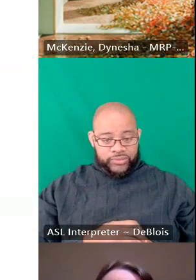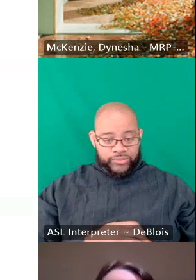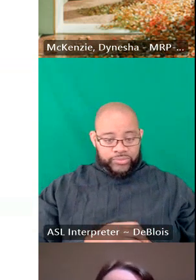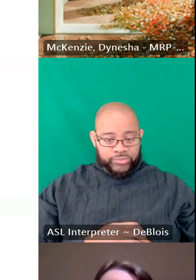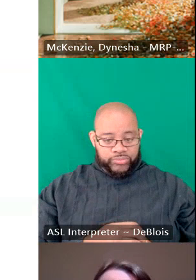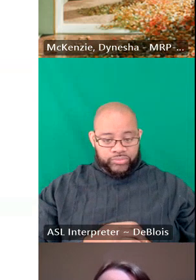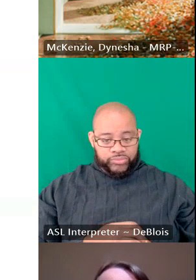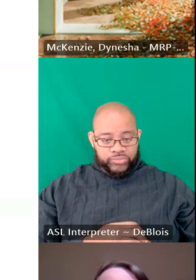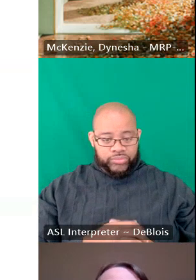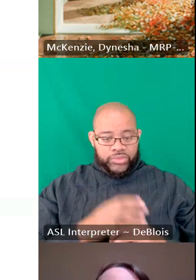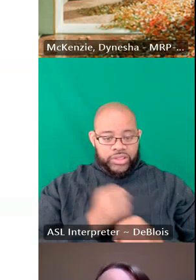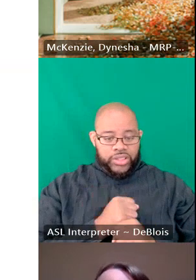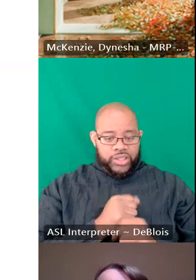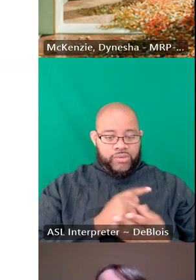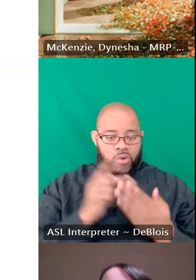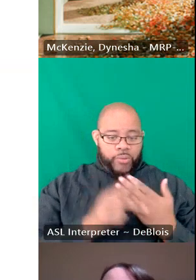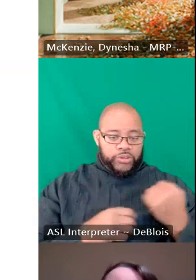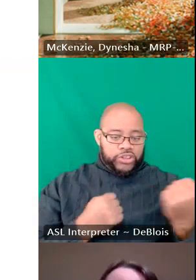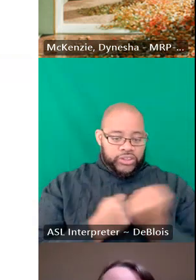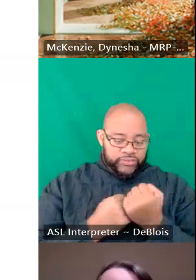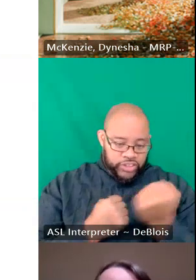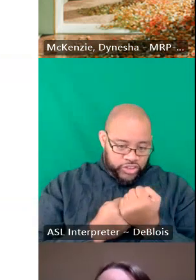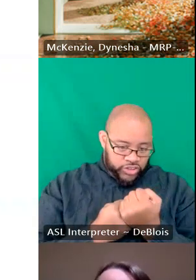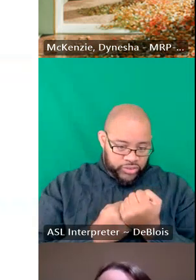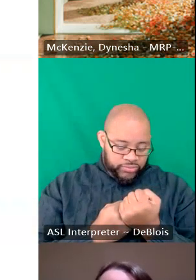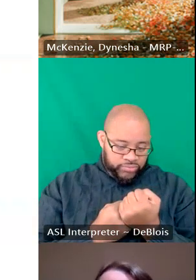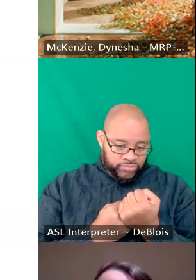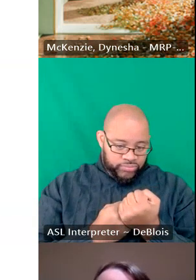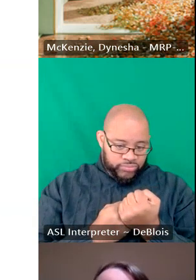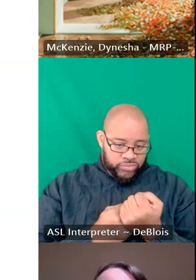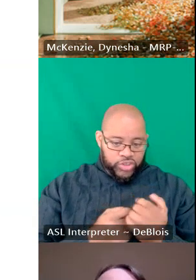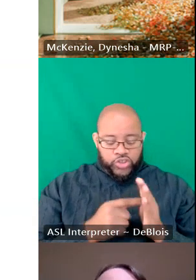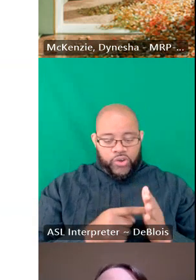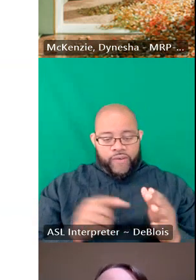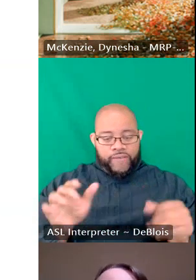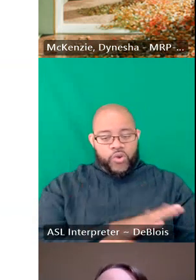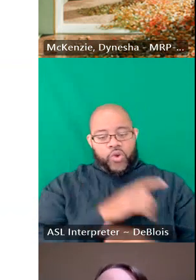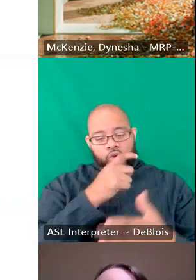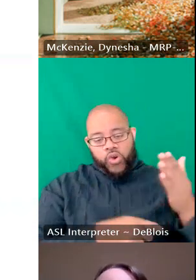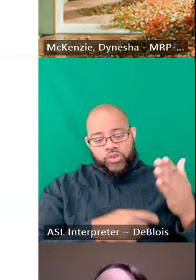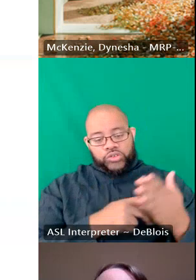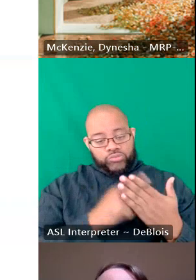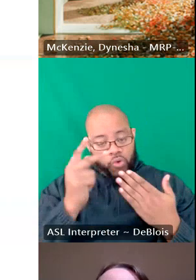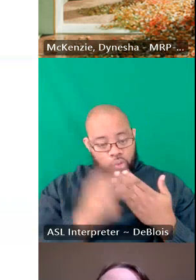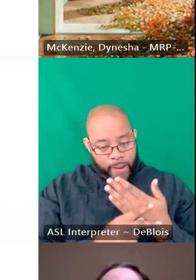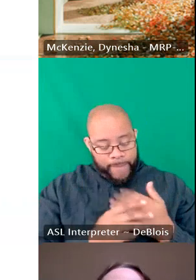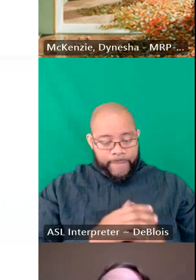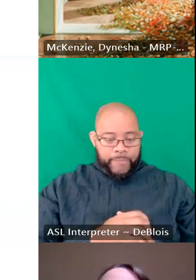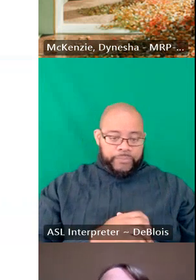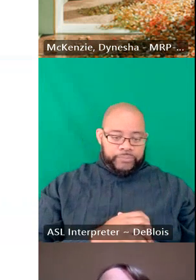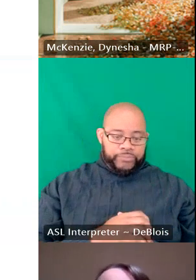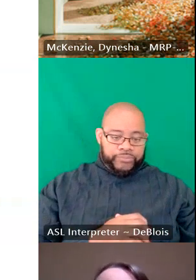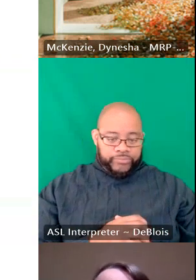the program justification in. Again, show the full cost of the program, and